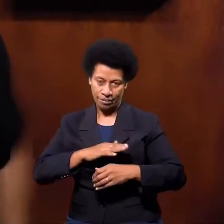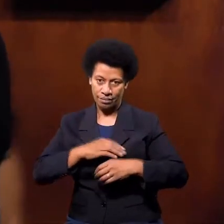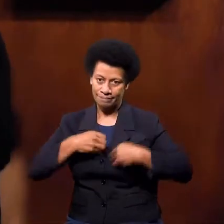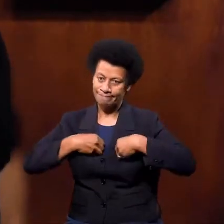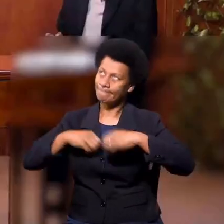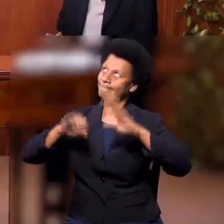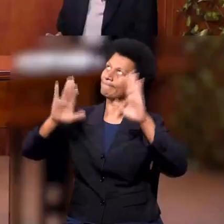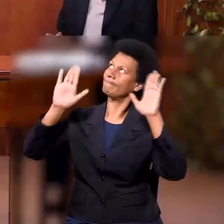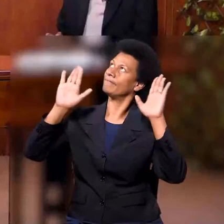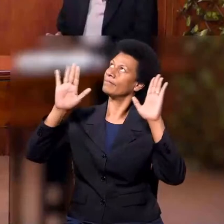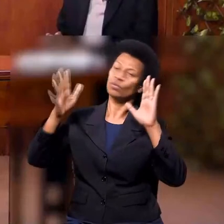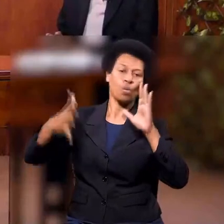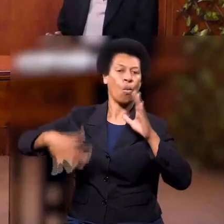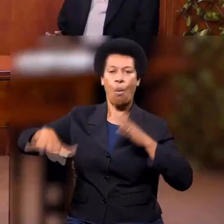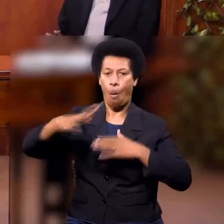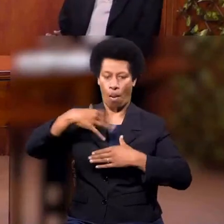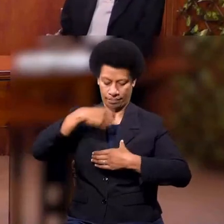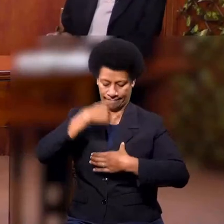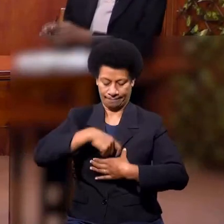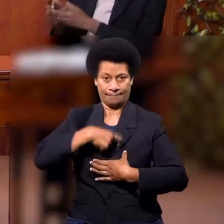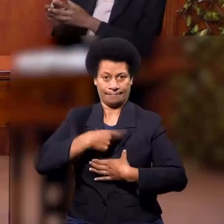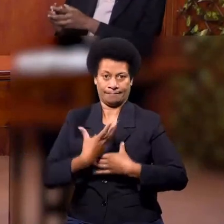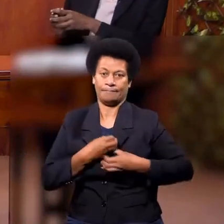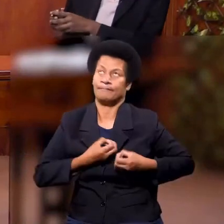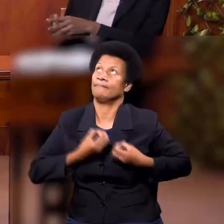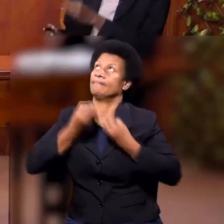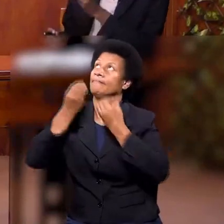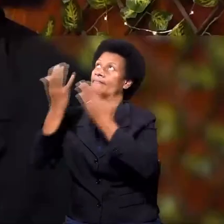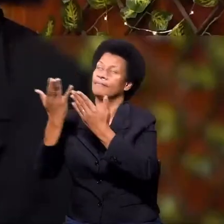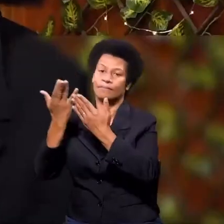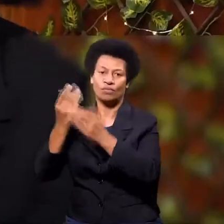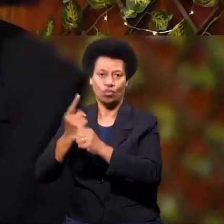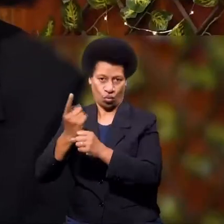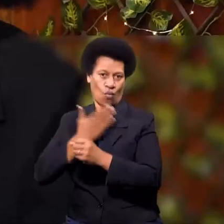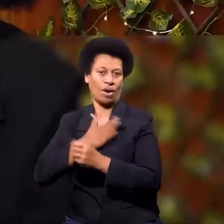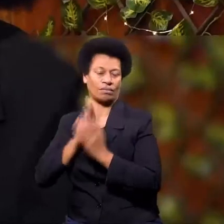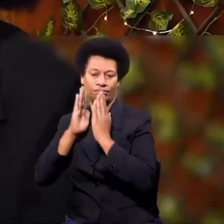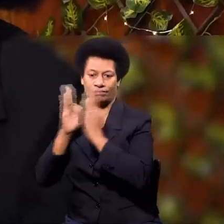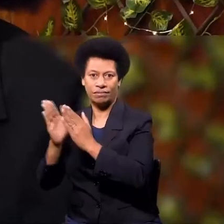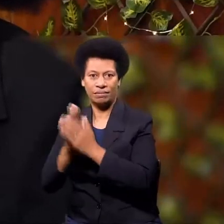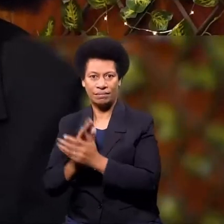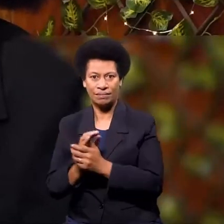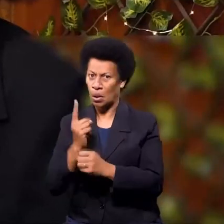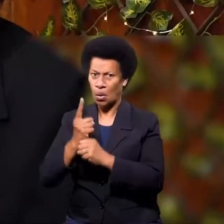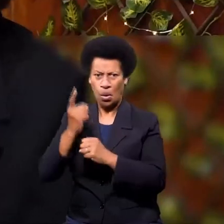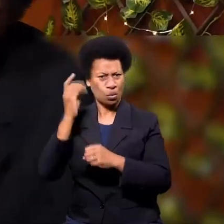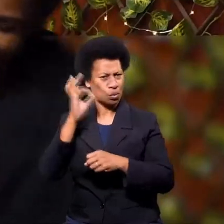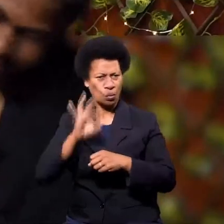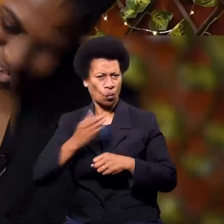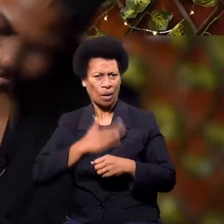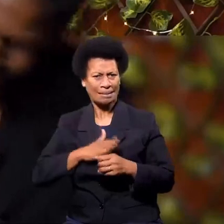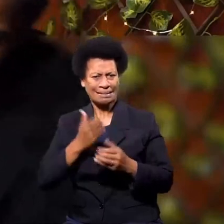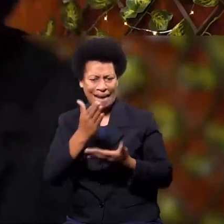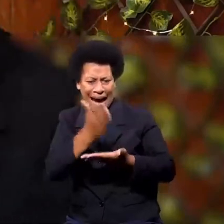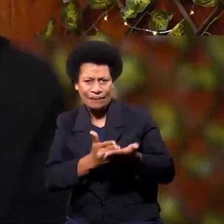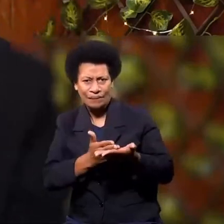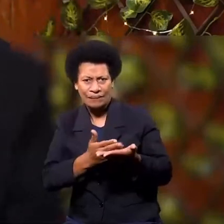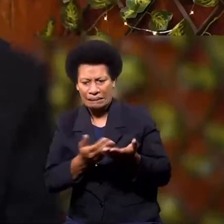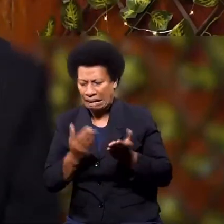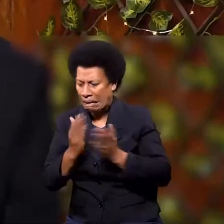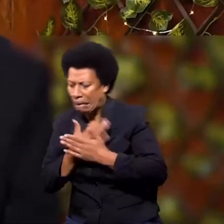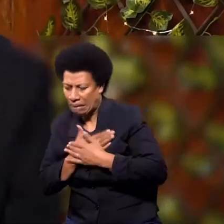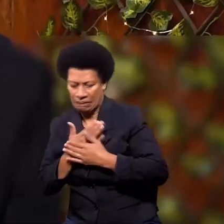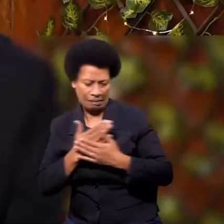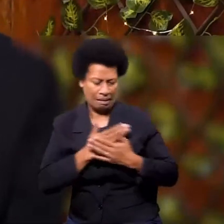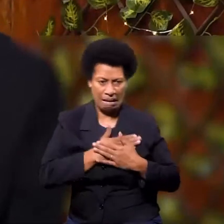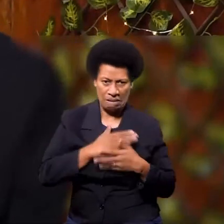devotion. Amen. Shema entails that there is no partiality. No, not at all. I like how you